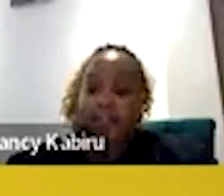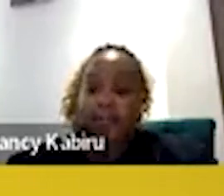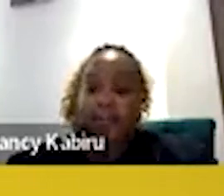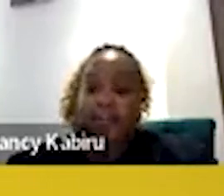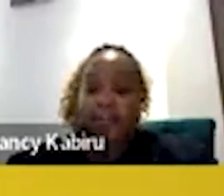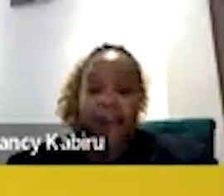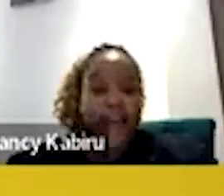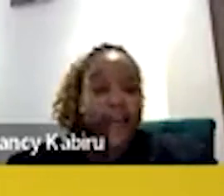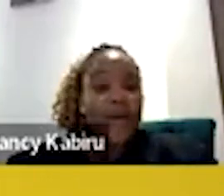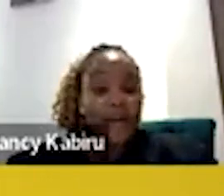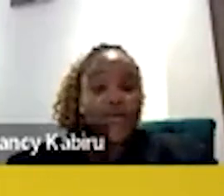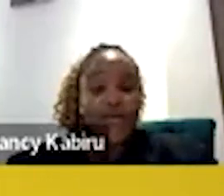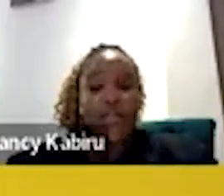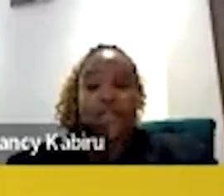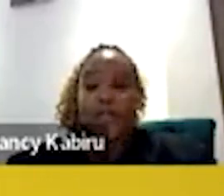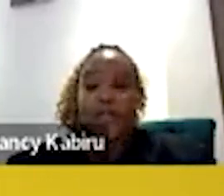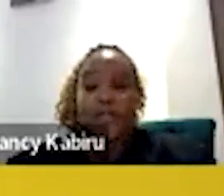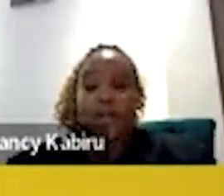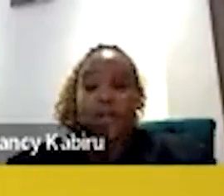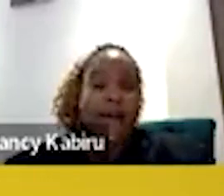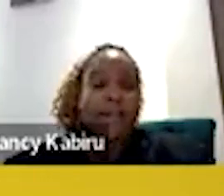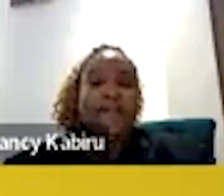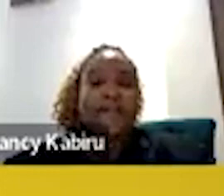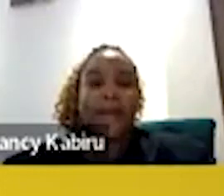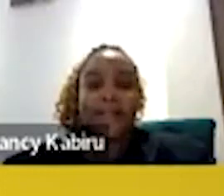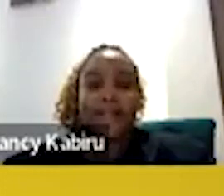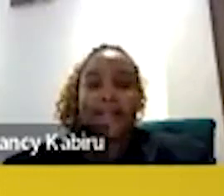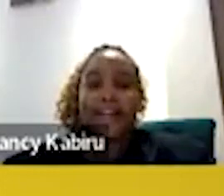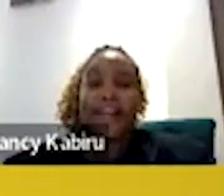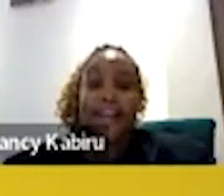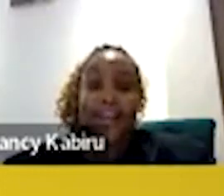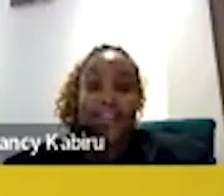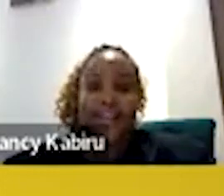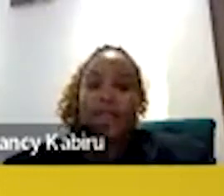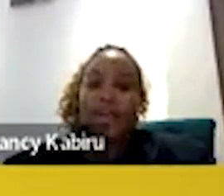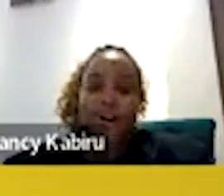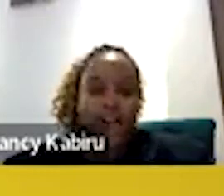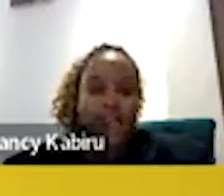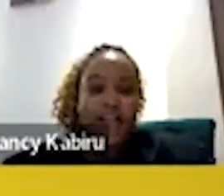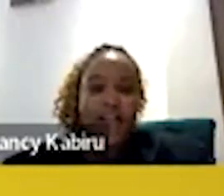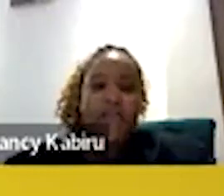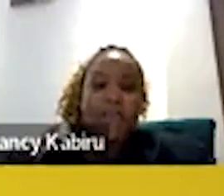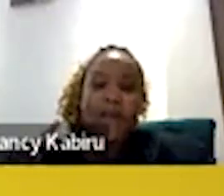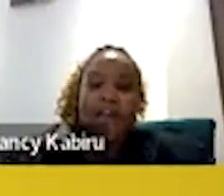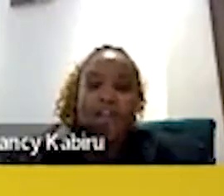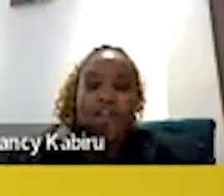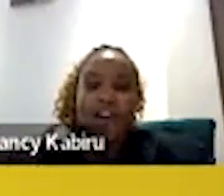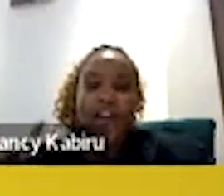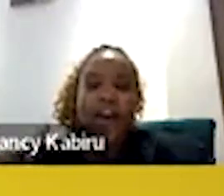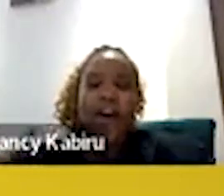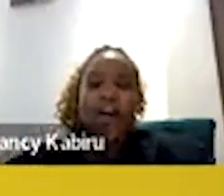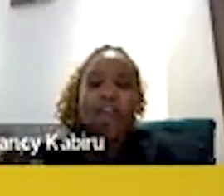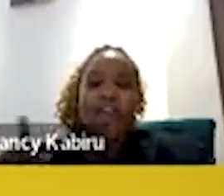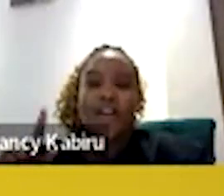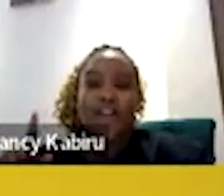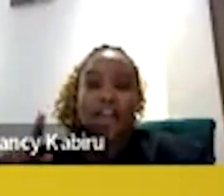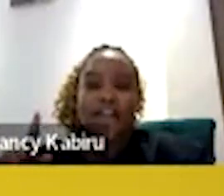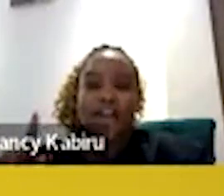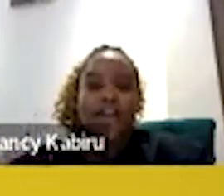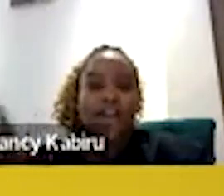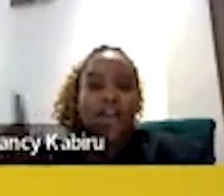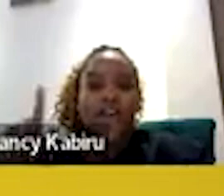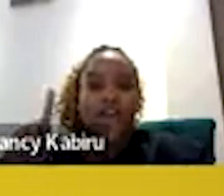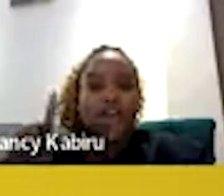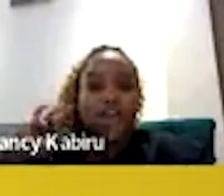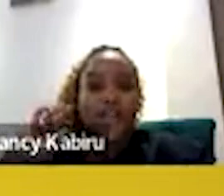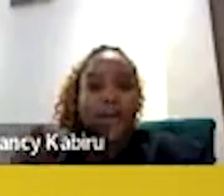for an assessment. 224 people I'm expecting. Yes, because you spend on your hair, on your